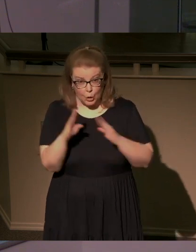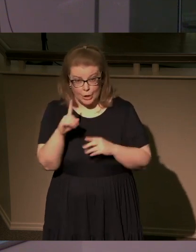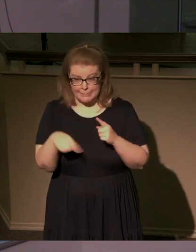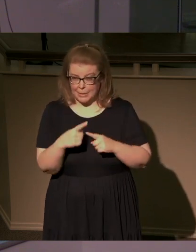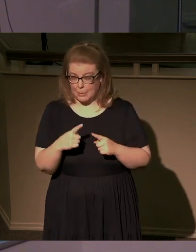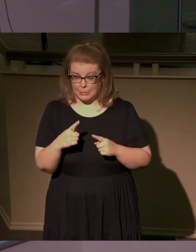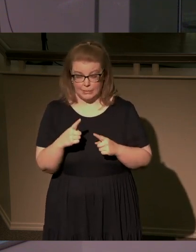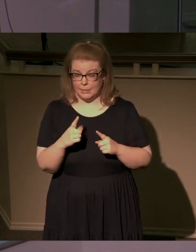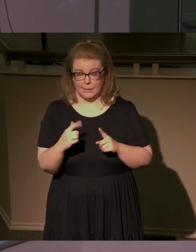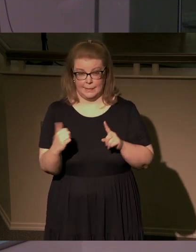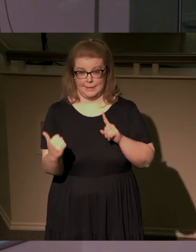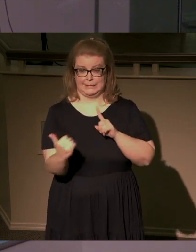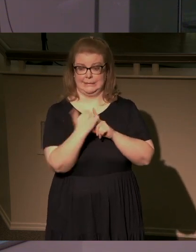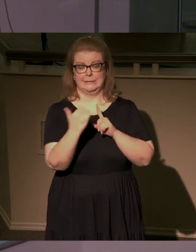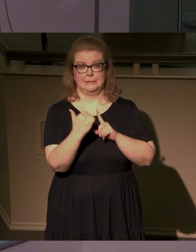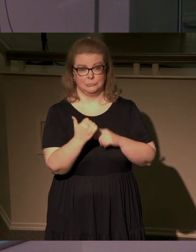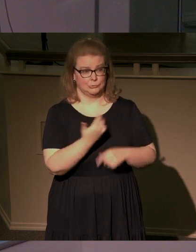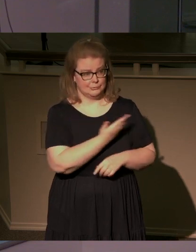deceptions out there?